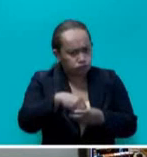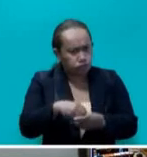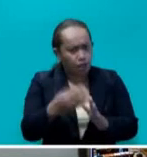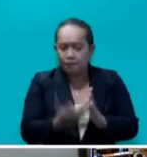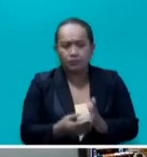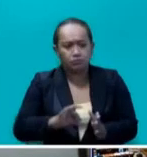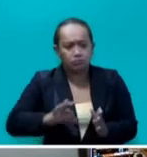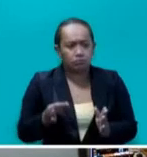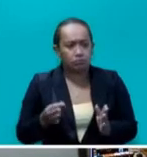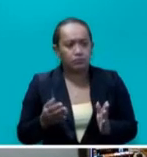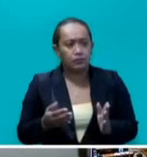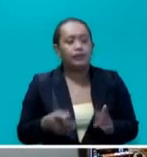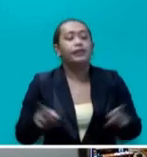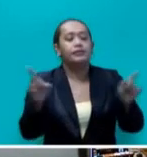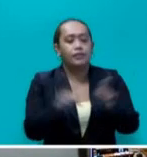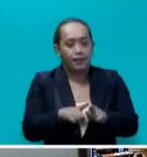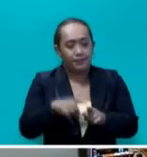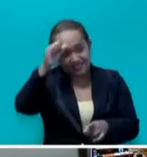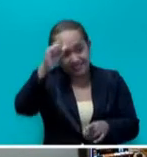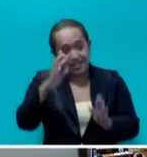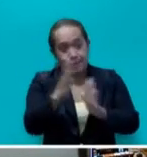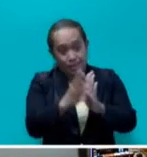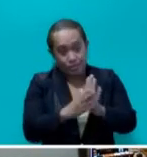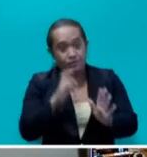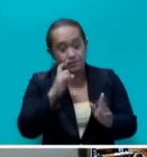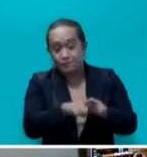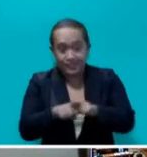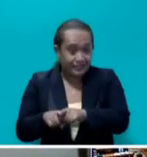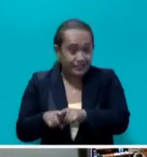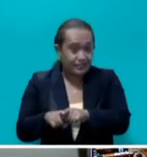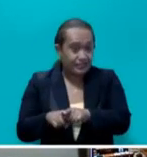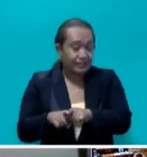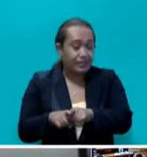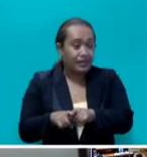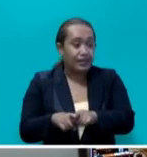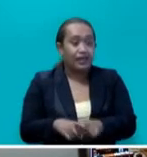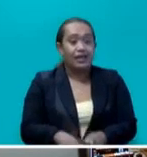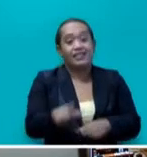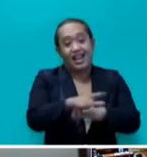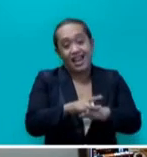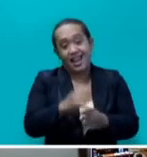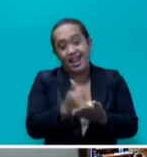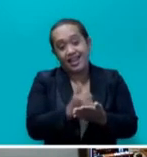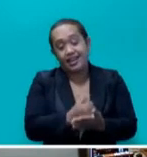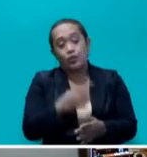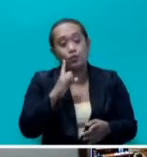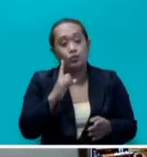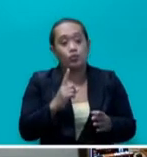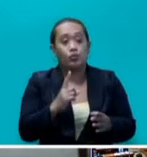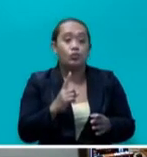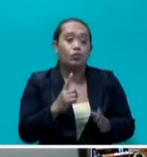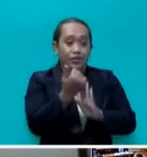unacceptable. The State Lands Budget Amendment Bill 2021, Mr. Speaker, sir, seeks to amend the State Lands Act to remove the requirement of obtaining the